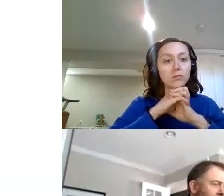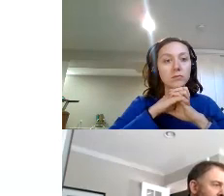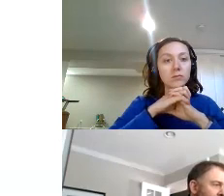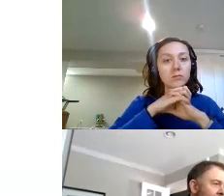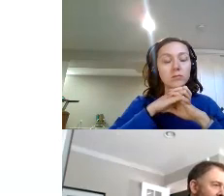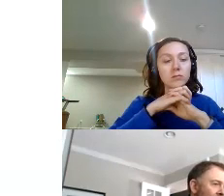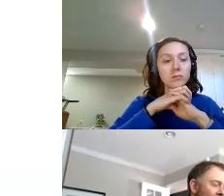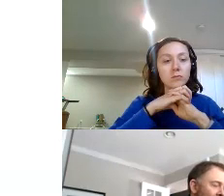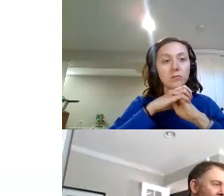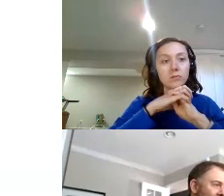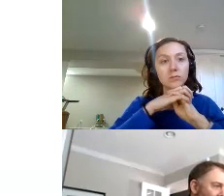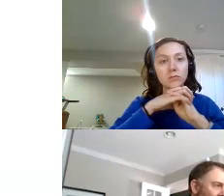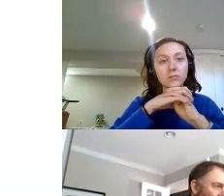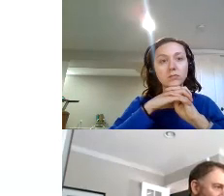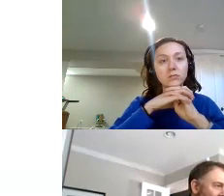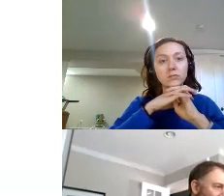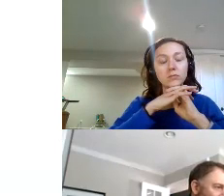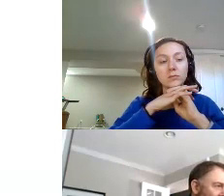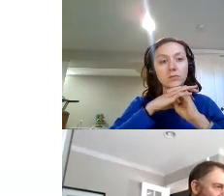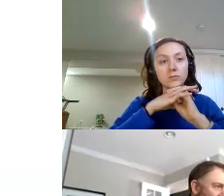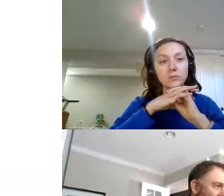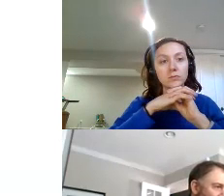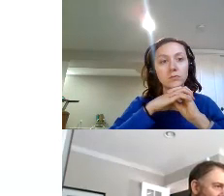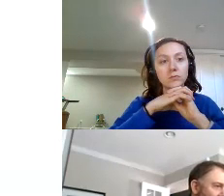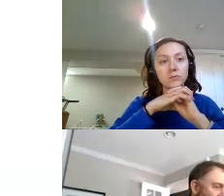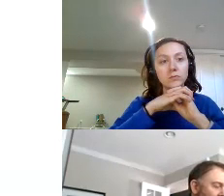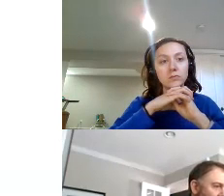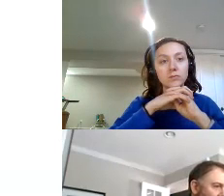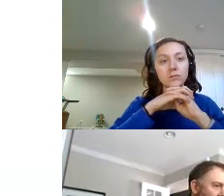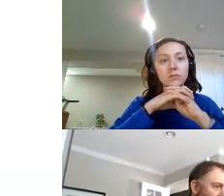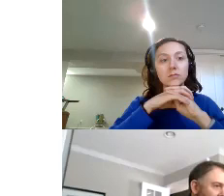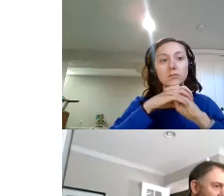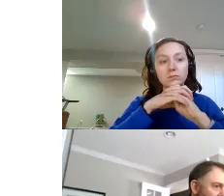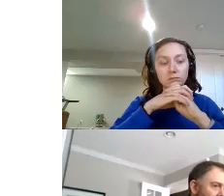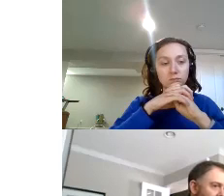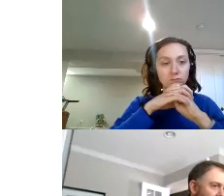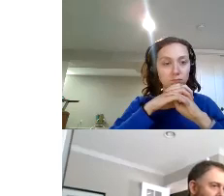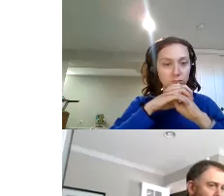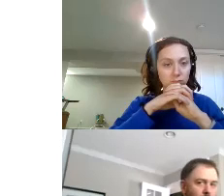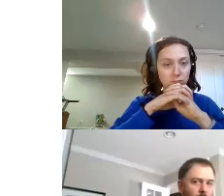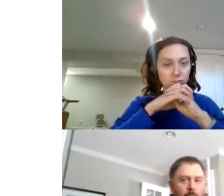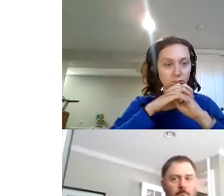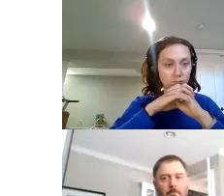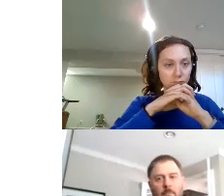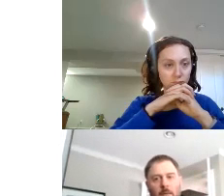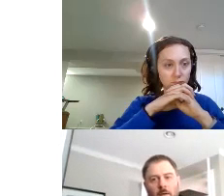disseminating, you know, this to people and kind of directing them to this?